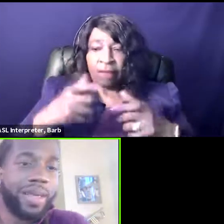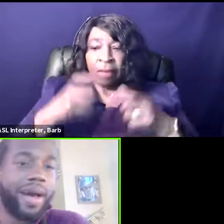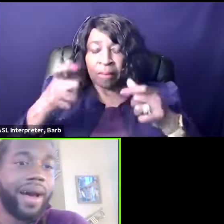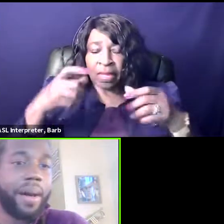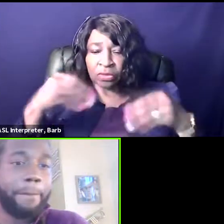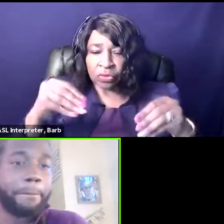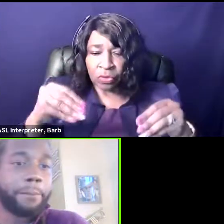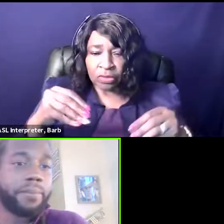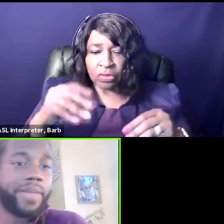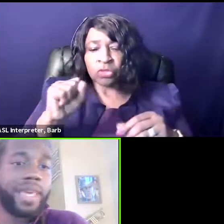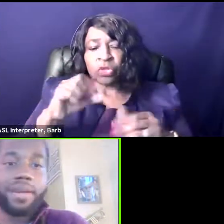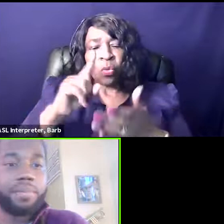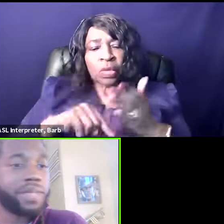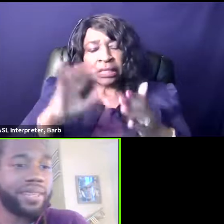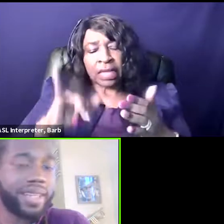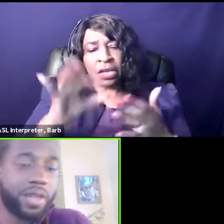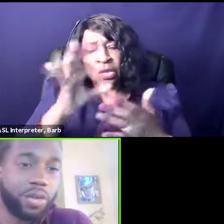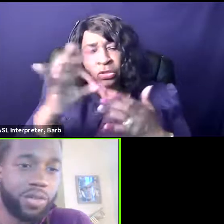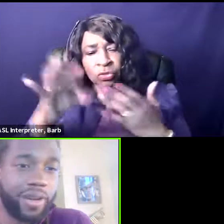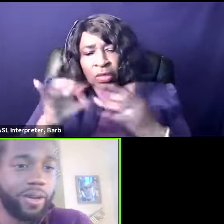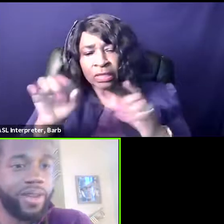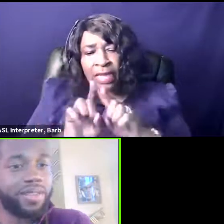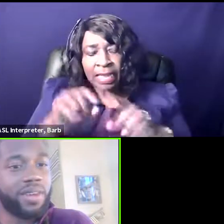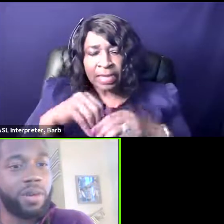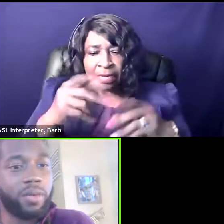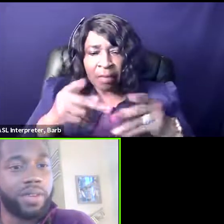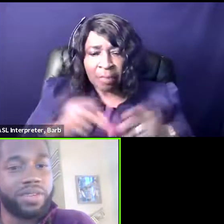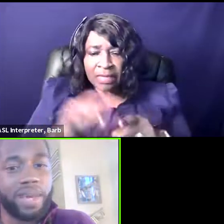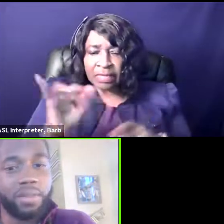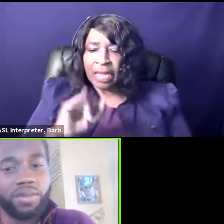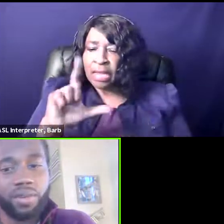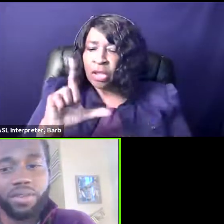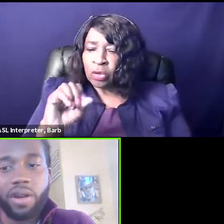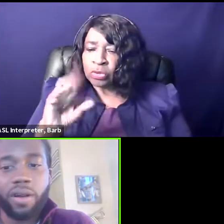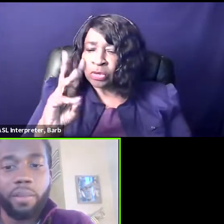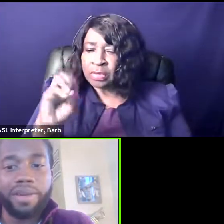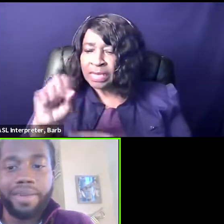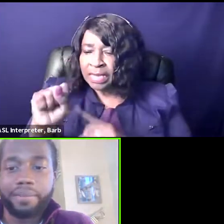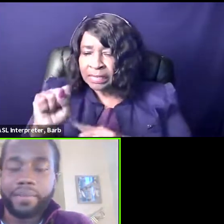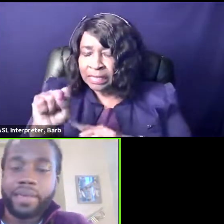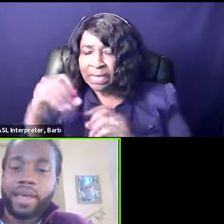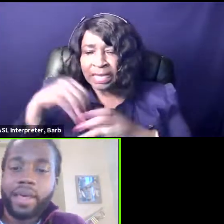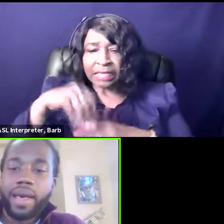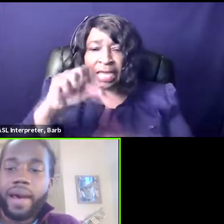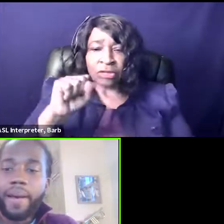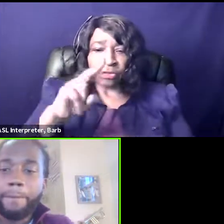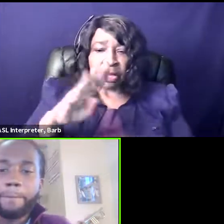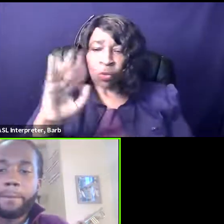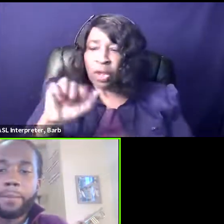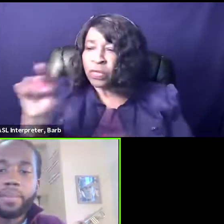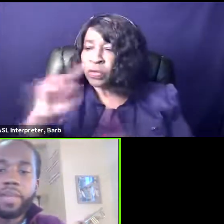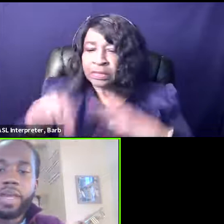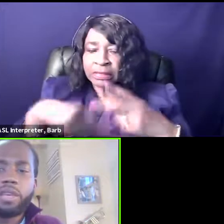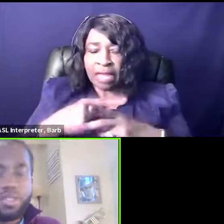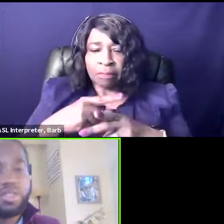bulb in a place like Lowe's, right, or in a suburb where those type of stores are abundant. And you also talked